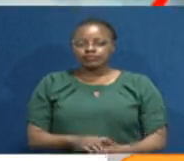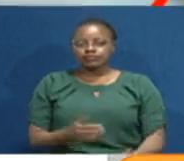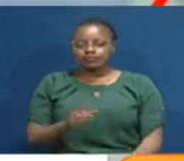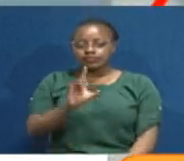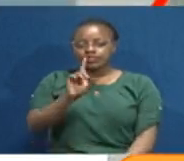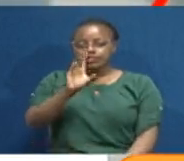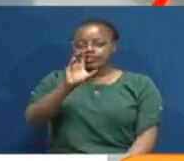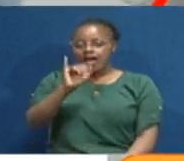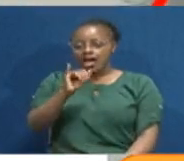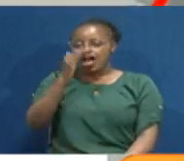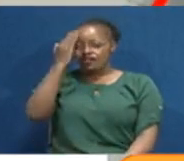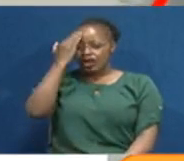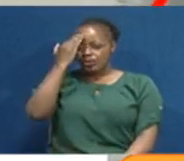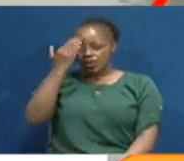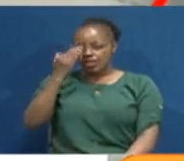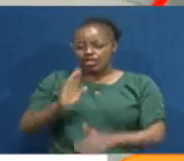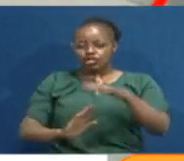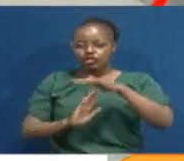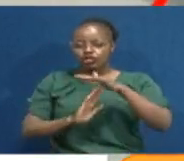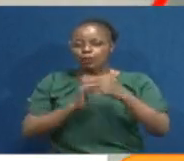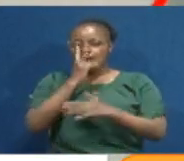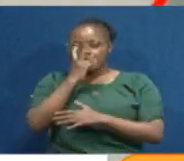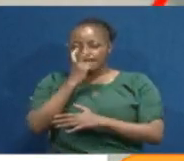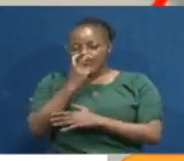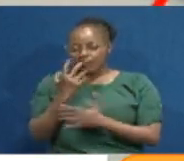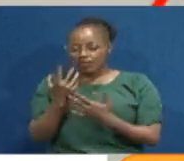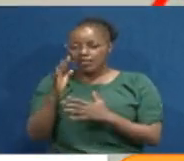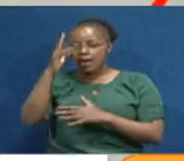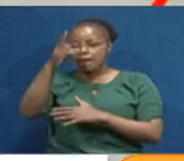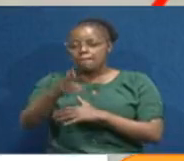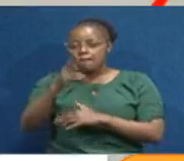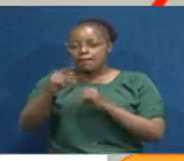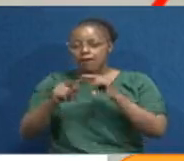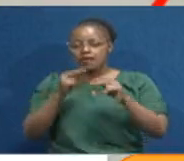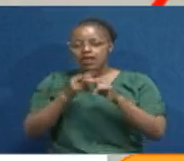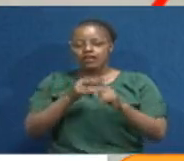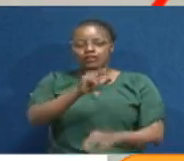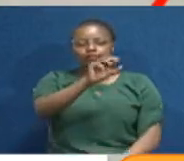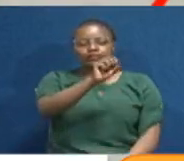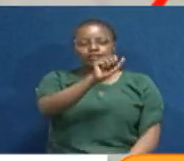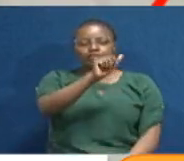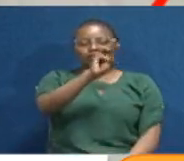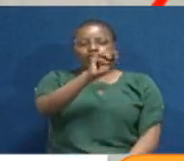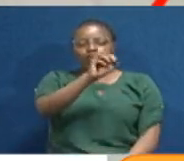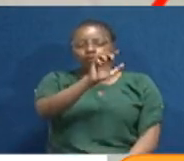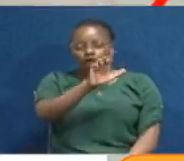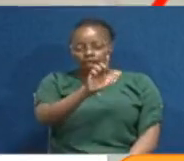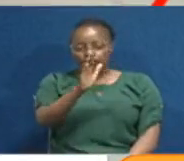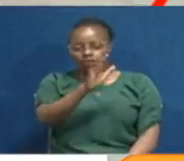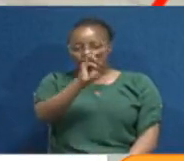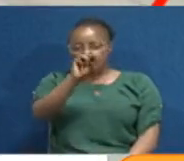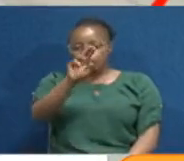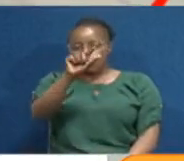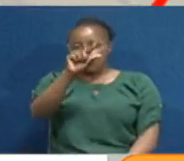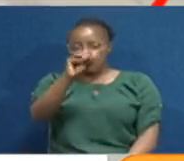Detectives have unmasked the identity of the main suspect behind the daylight murder of Samuel Mugo Muvota at Mirema